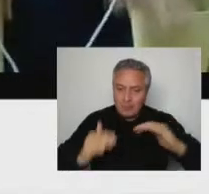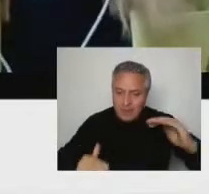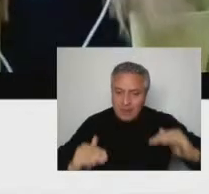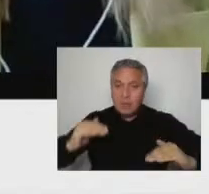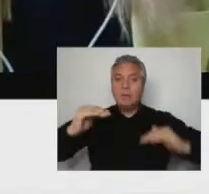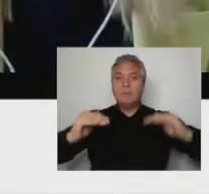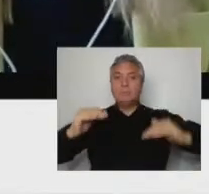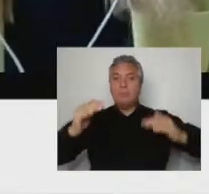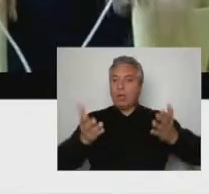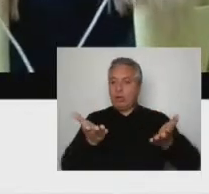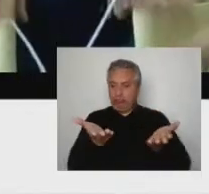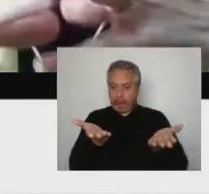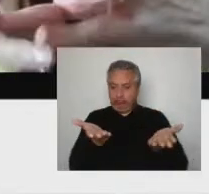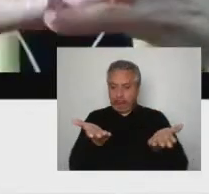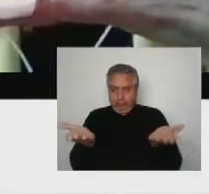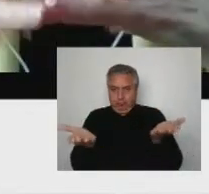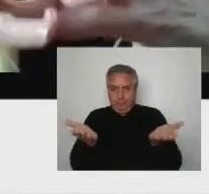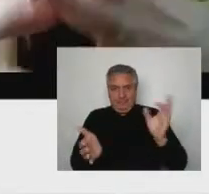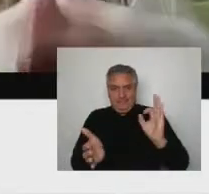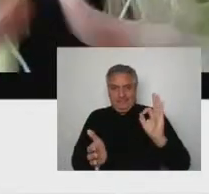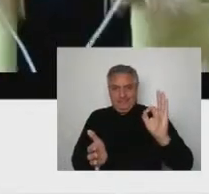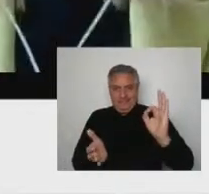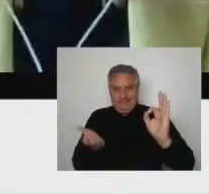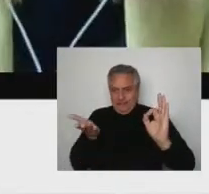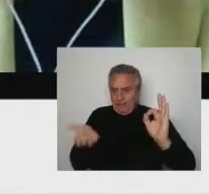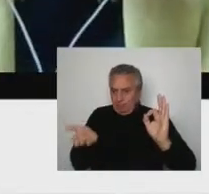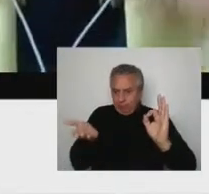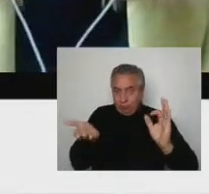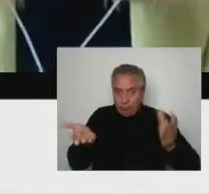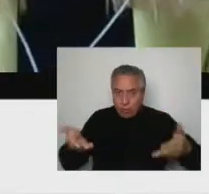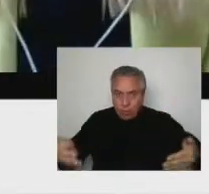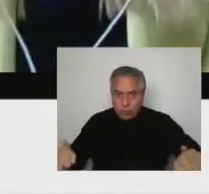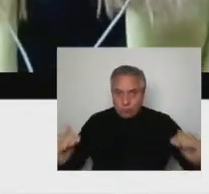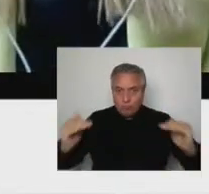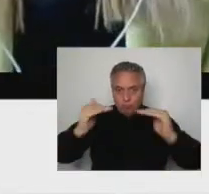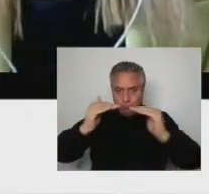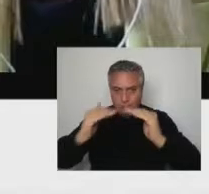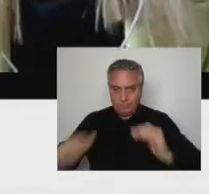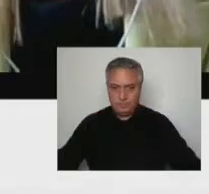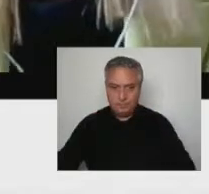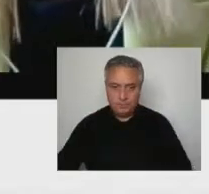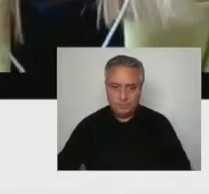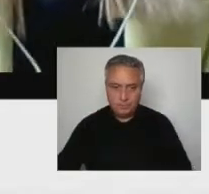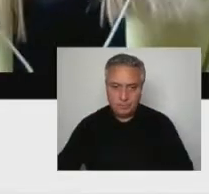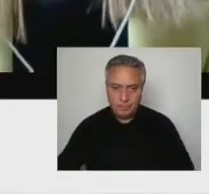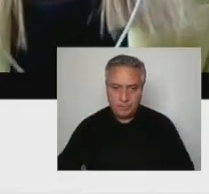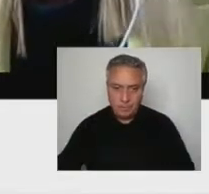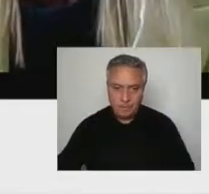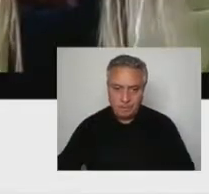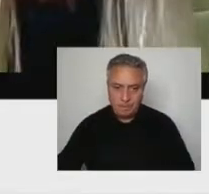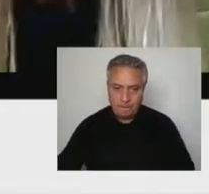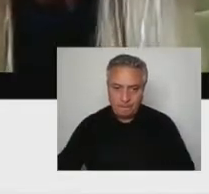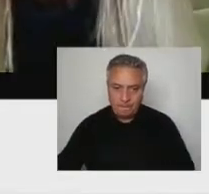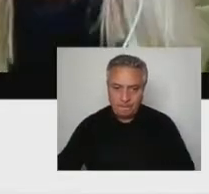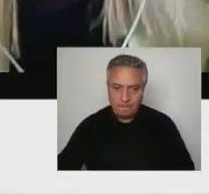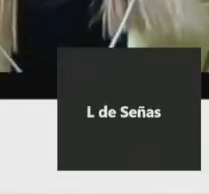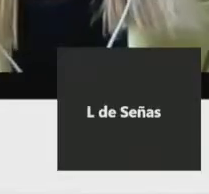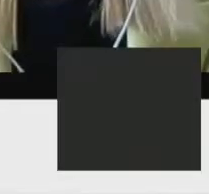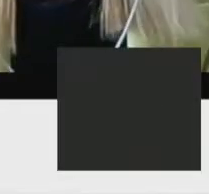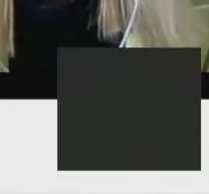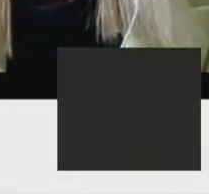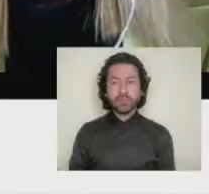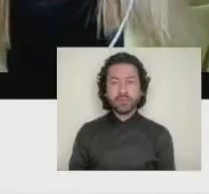balance between excellence and equity. To teach, as from